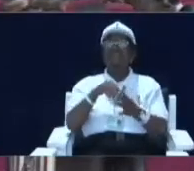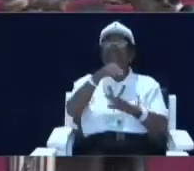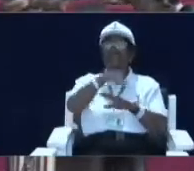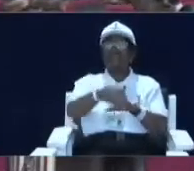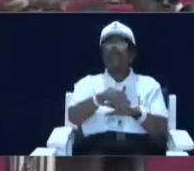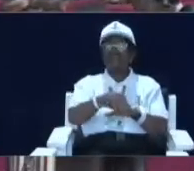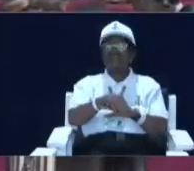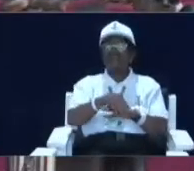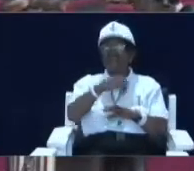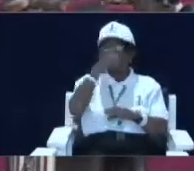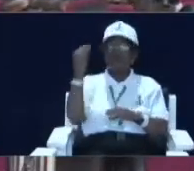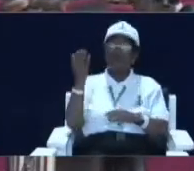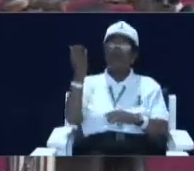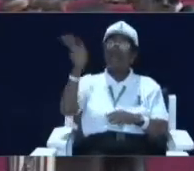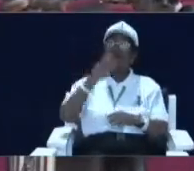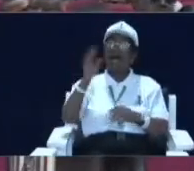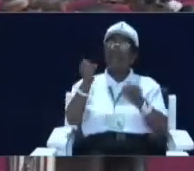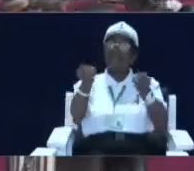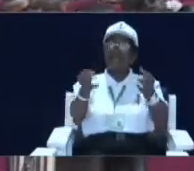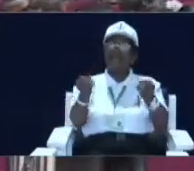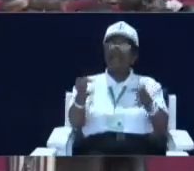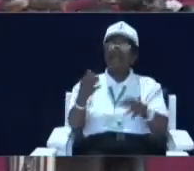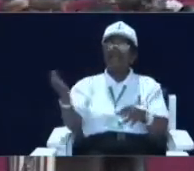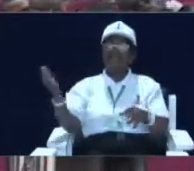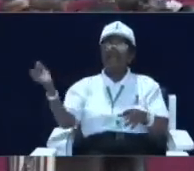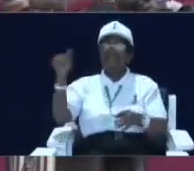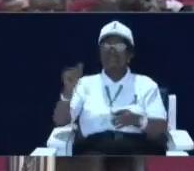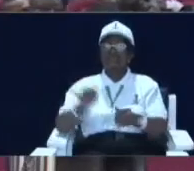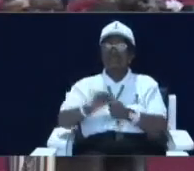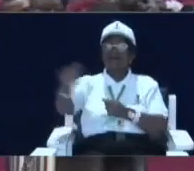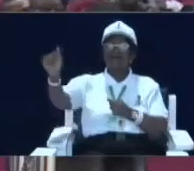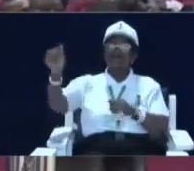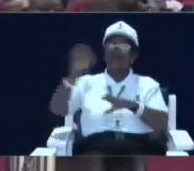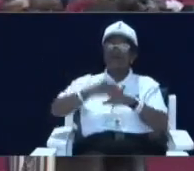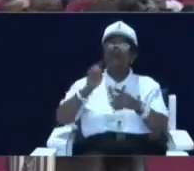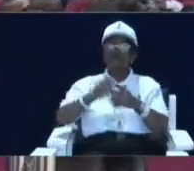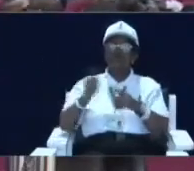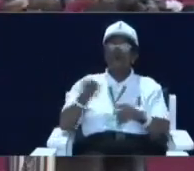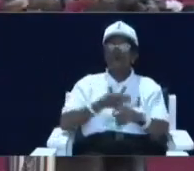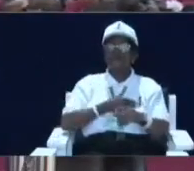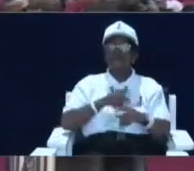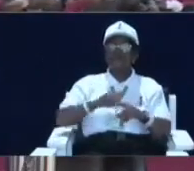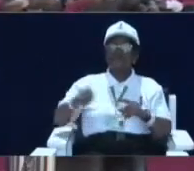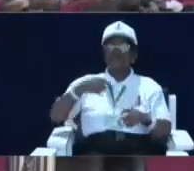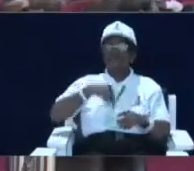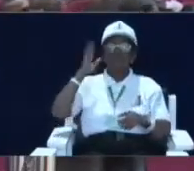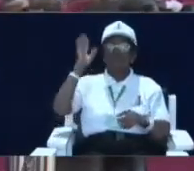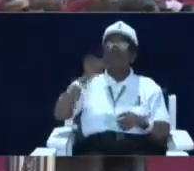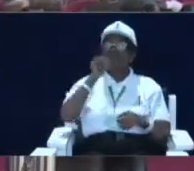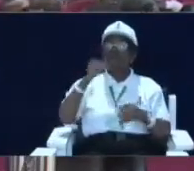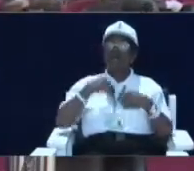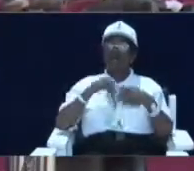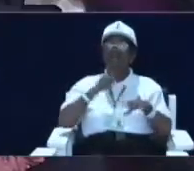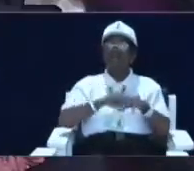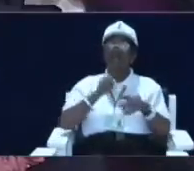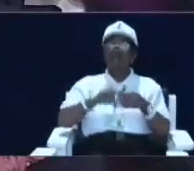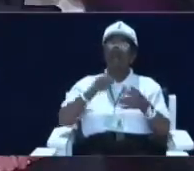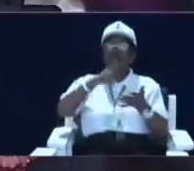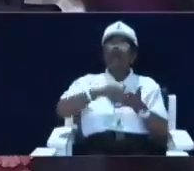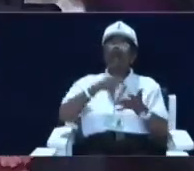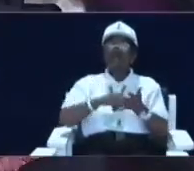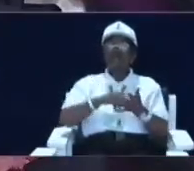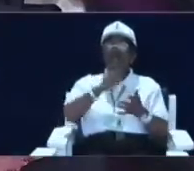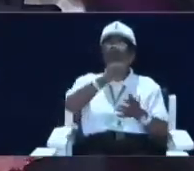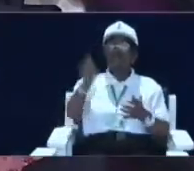passed through to us that I won't have the time to repeat. Zone one.